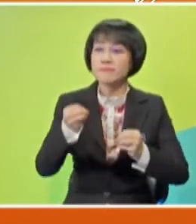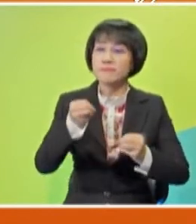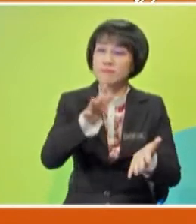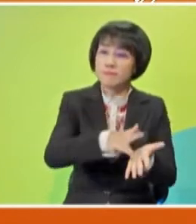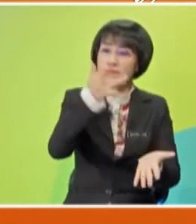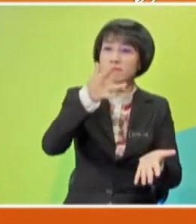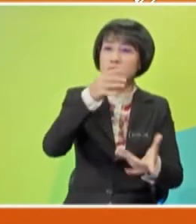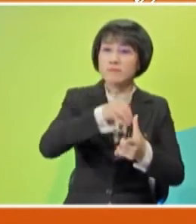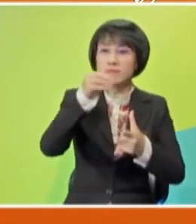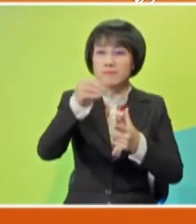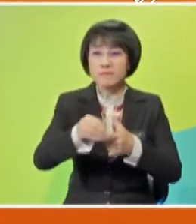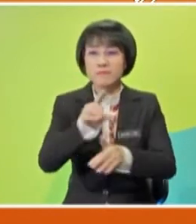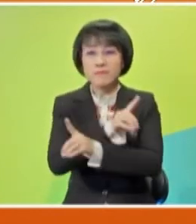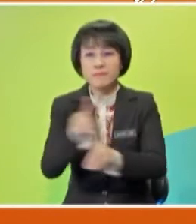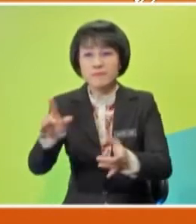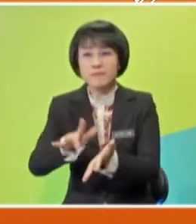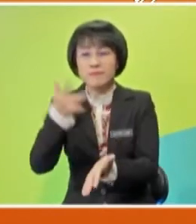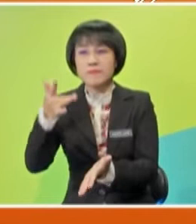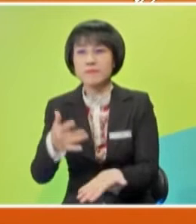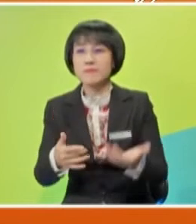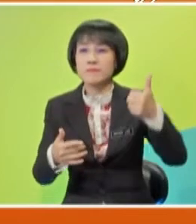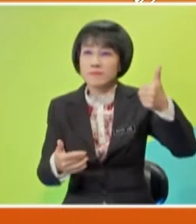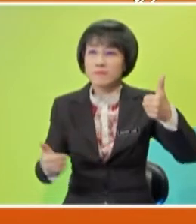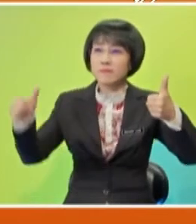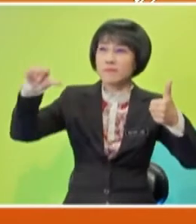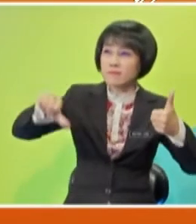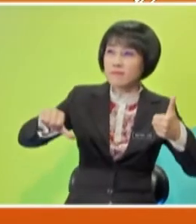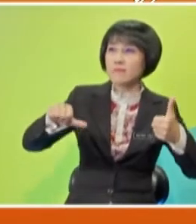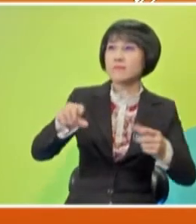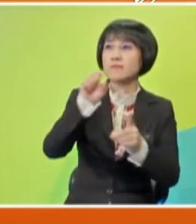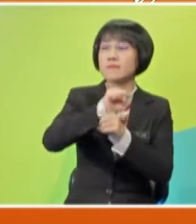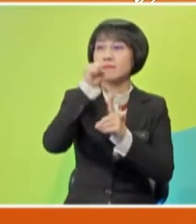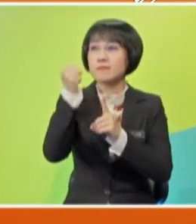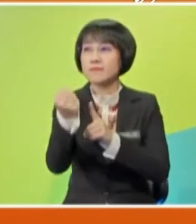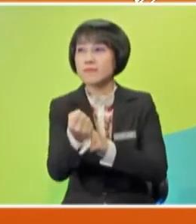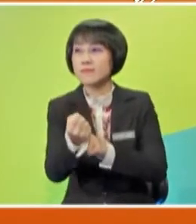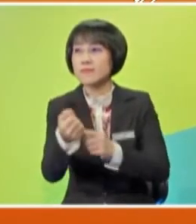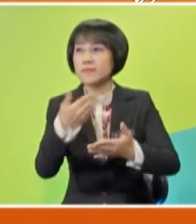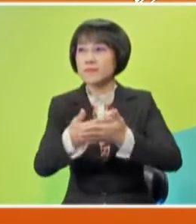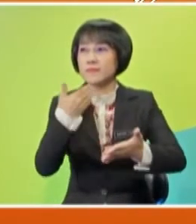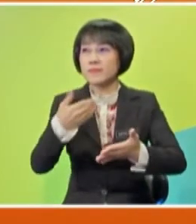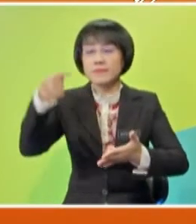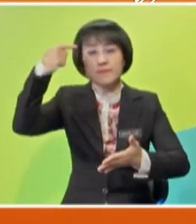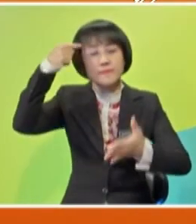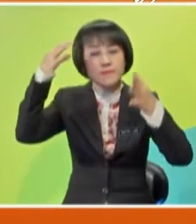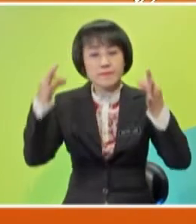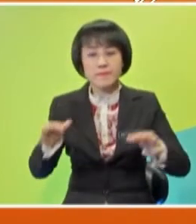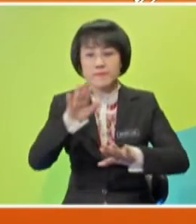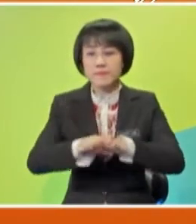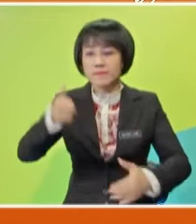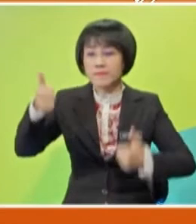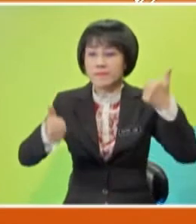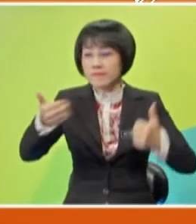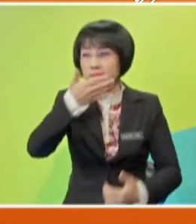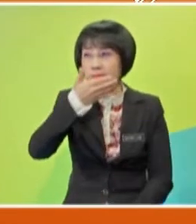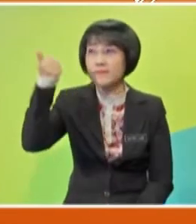disadvantages, pros and cons Okay. of yeah. the situation before you end up with a decision on which one is the best for you.